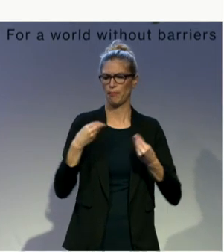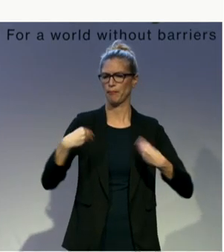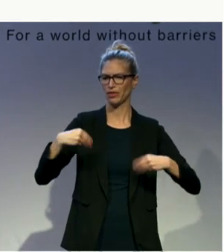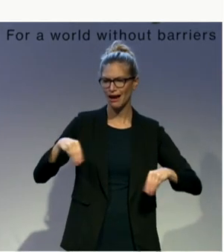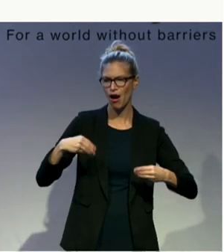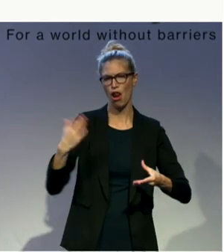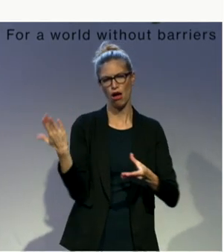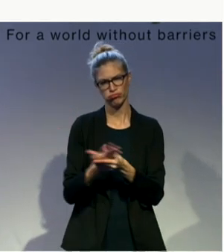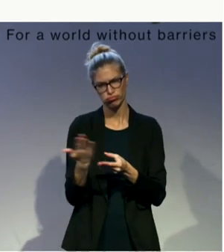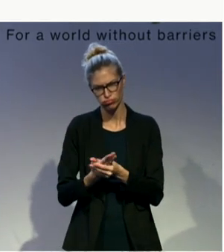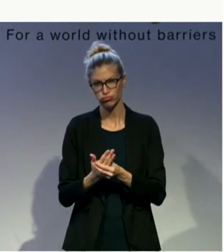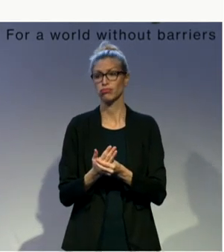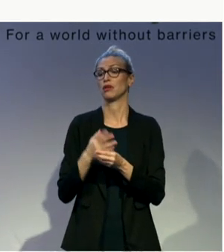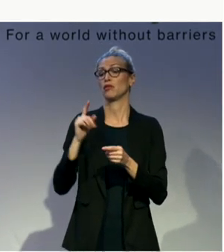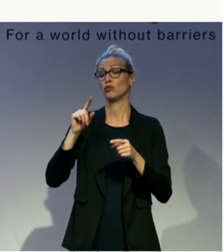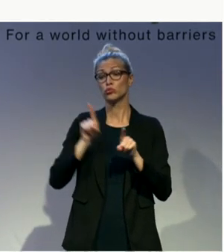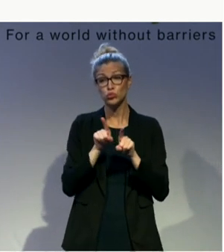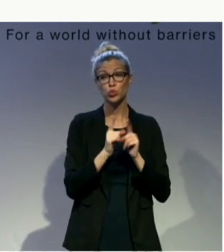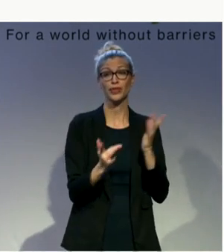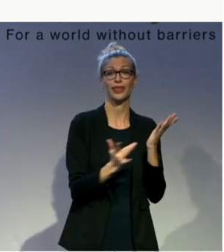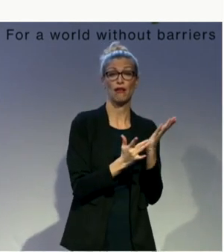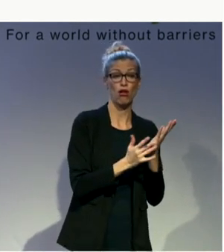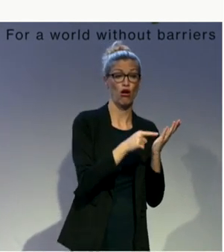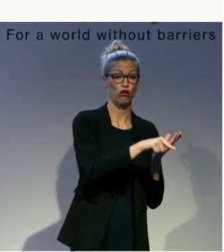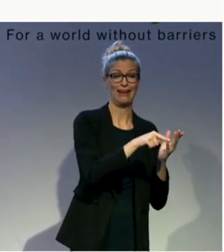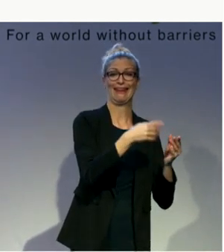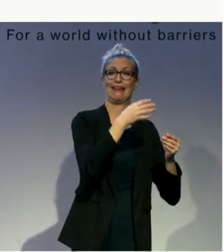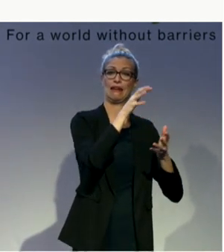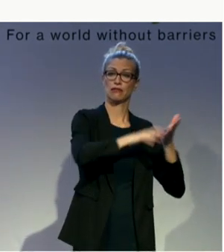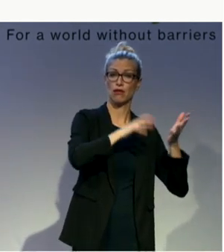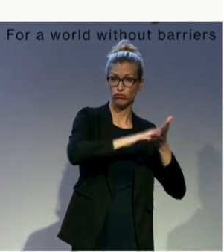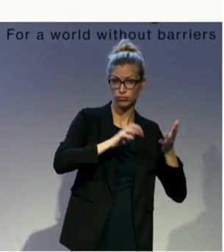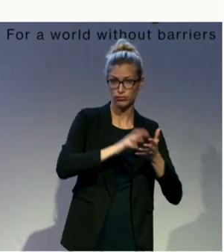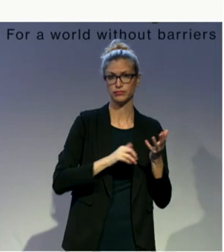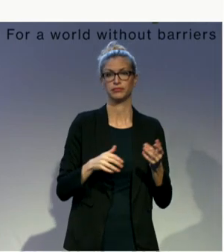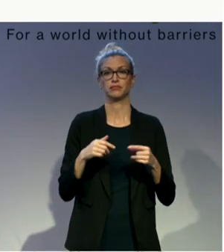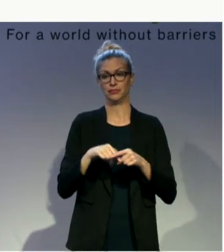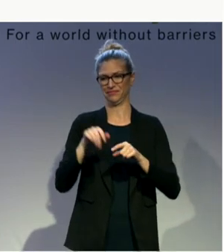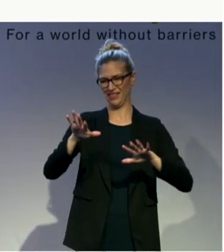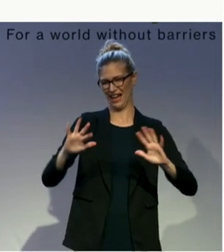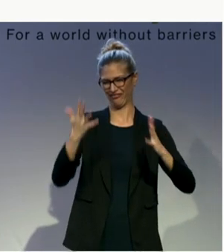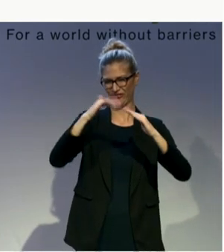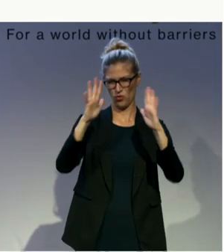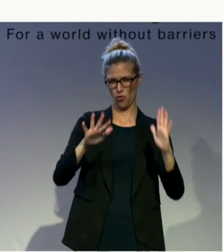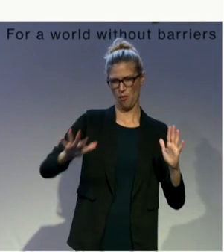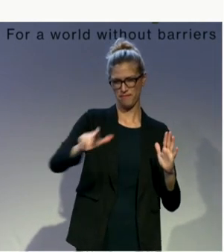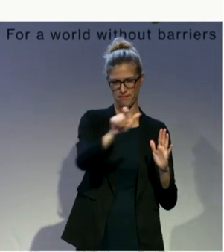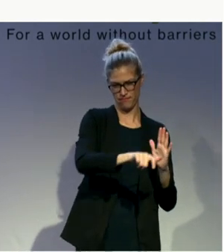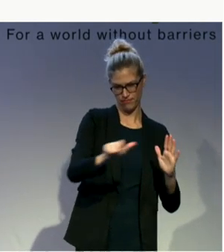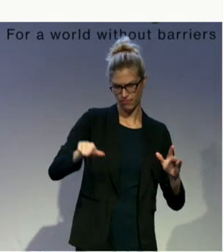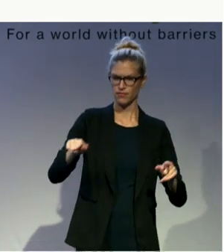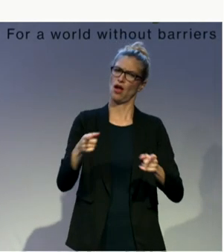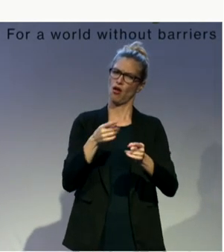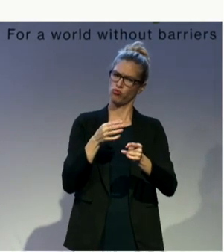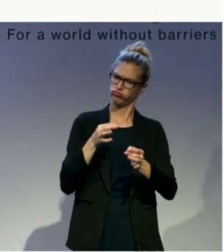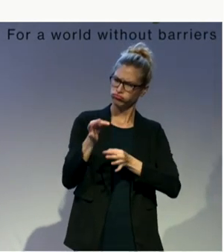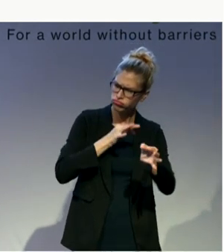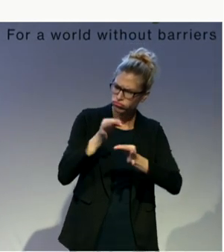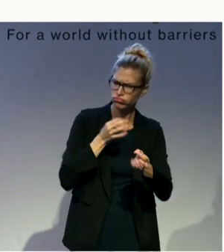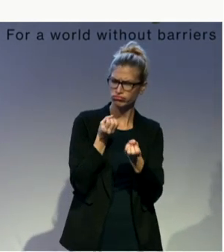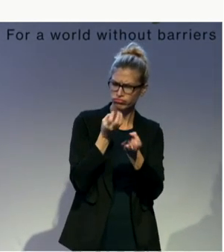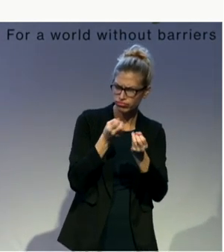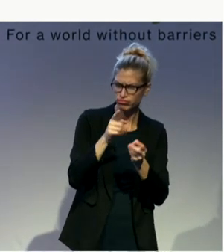technology. And you're also teaching the common citizens to understand the necessity of people